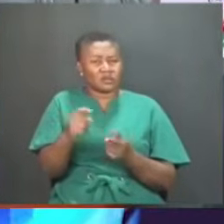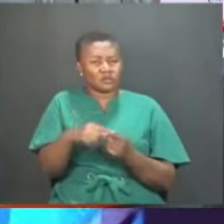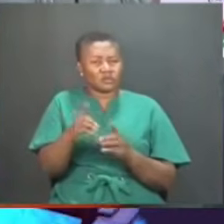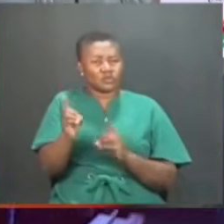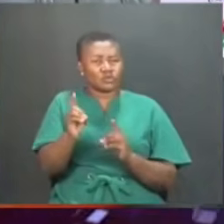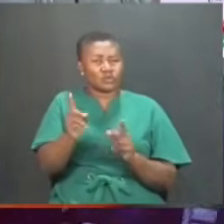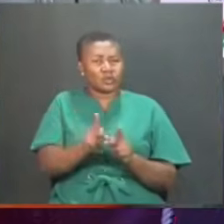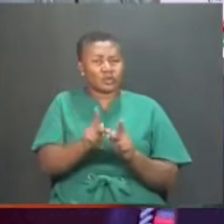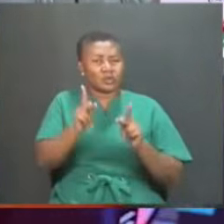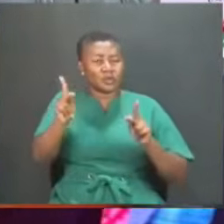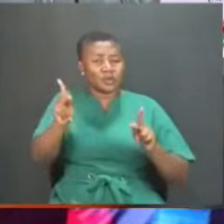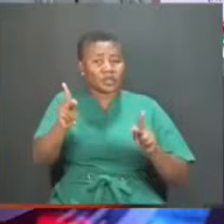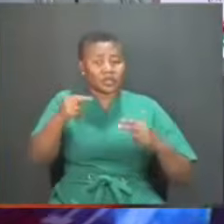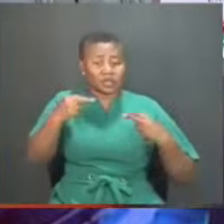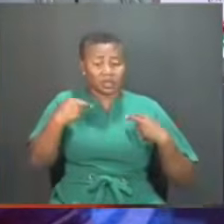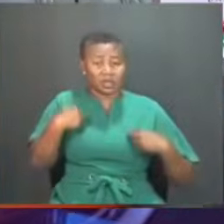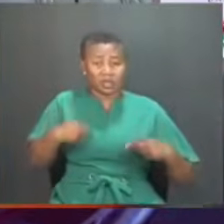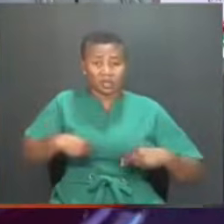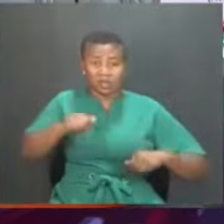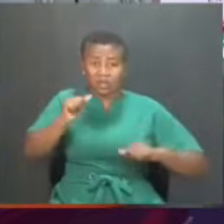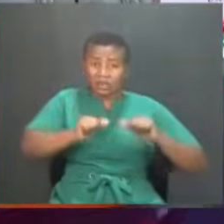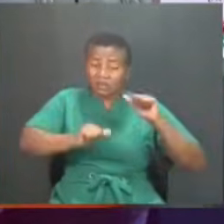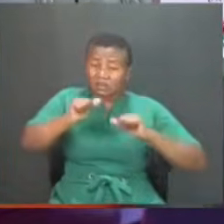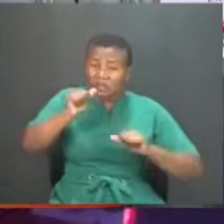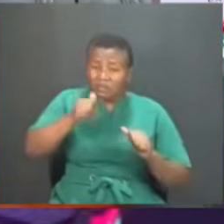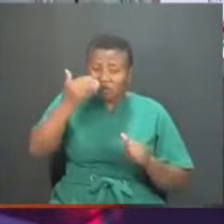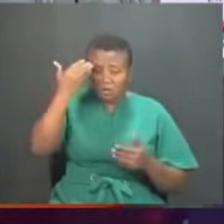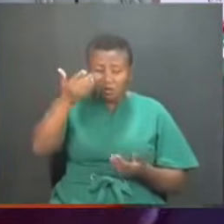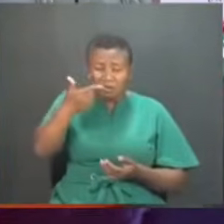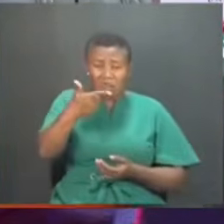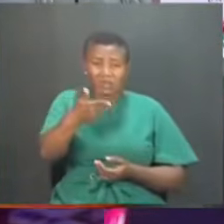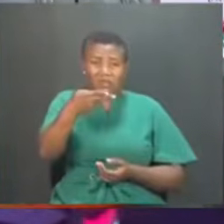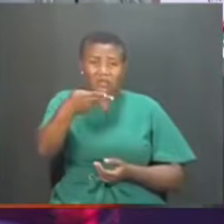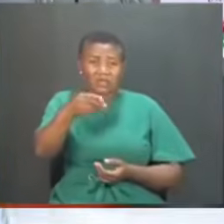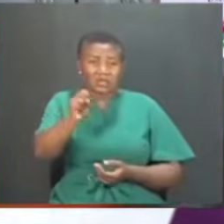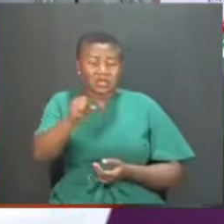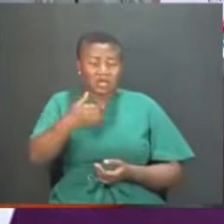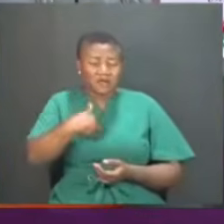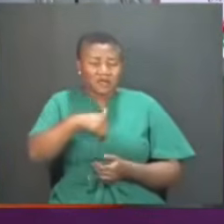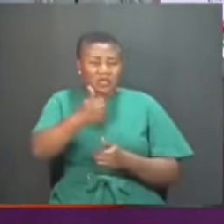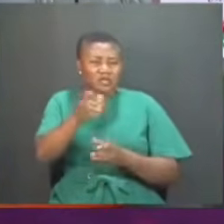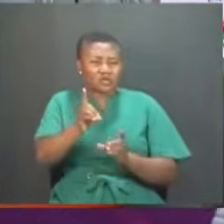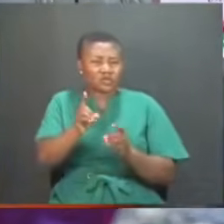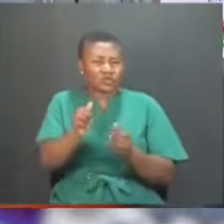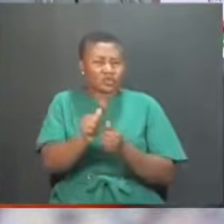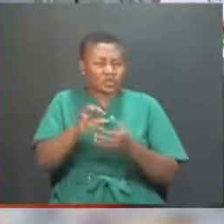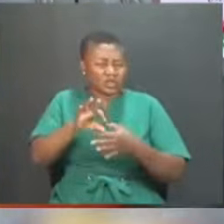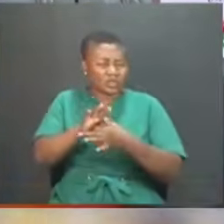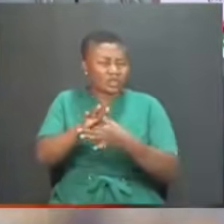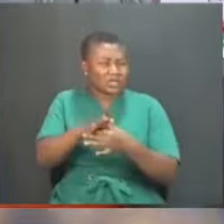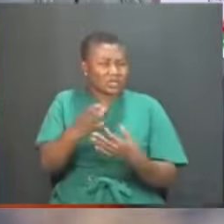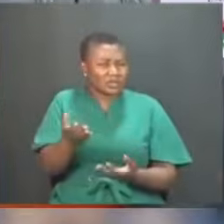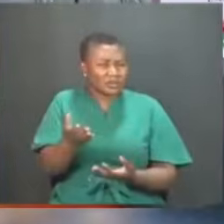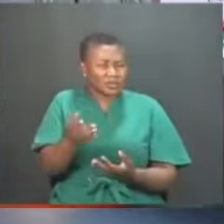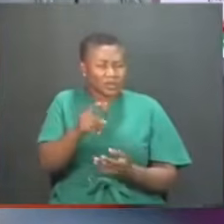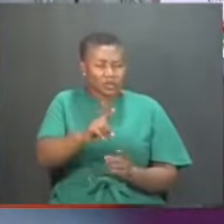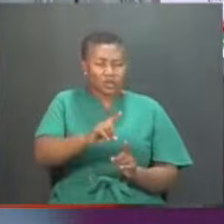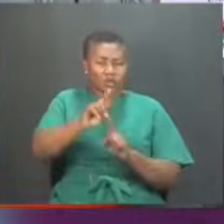if the Ministry of Health, or for that matter, the Ghana Health Service, have anything to do with this, because you are going to a